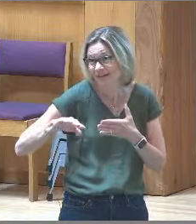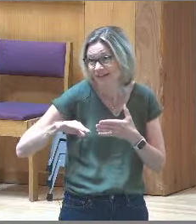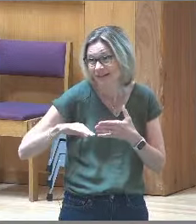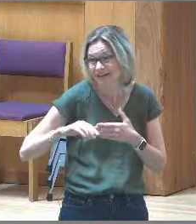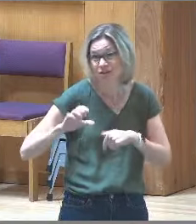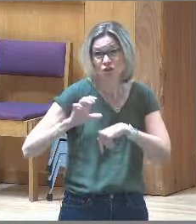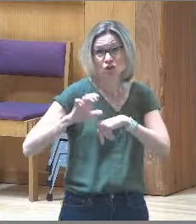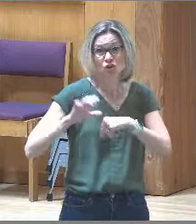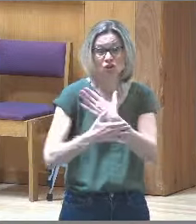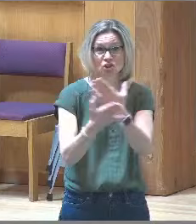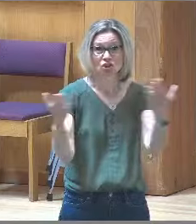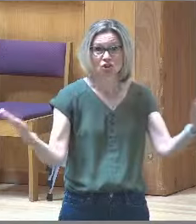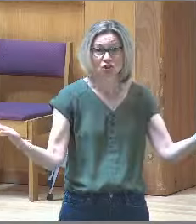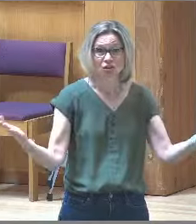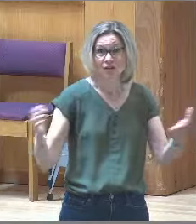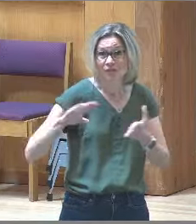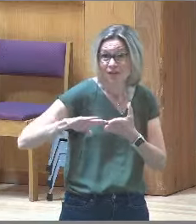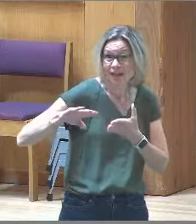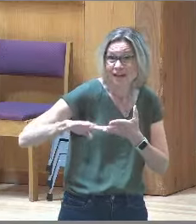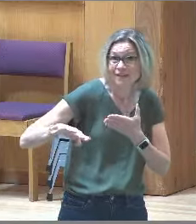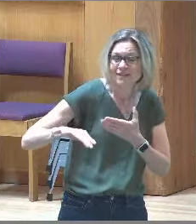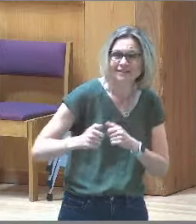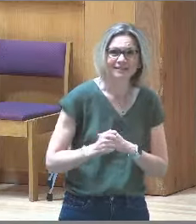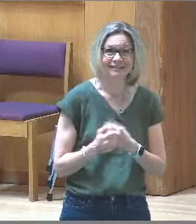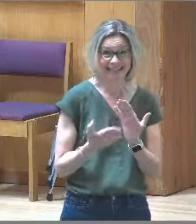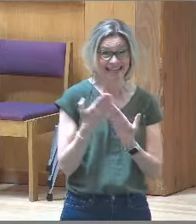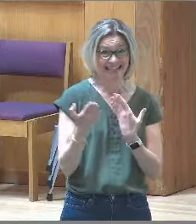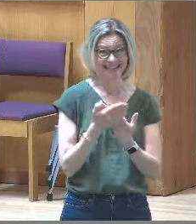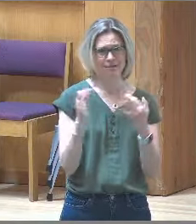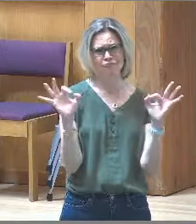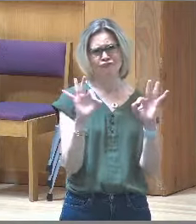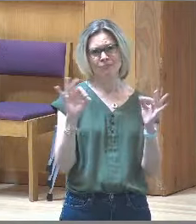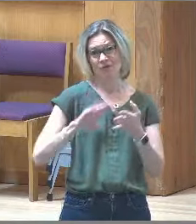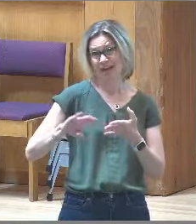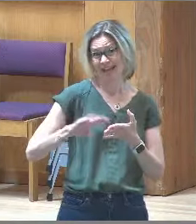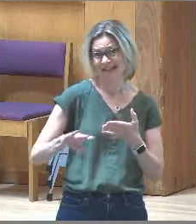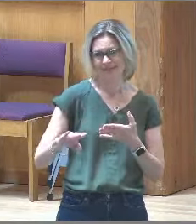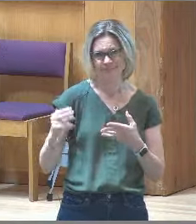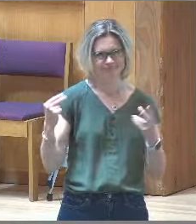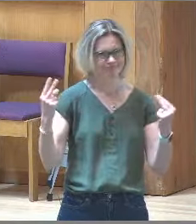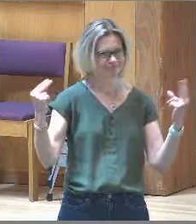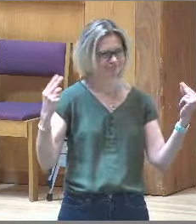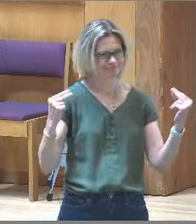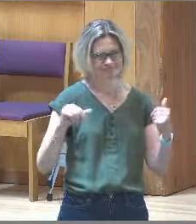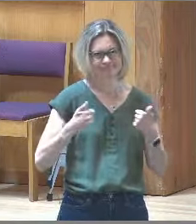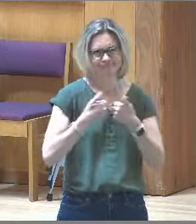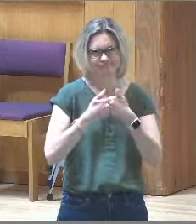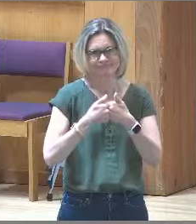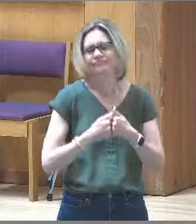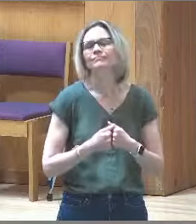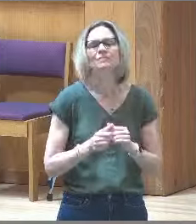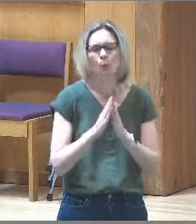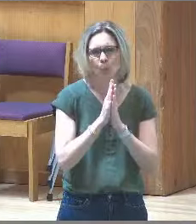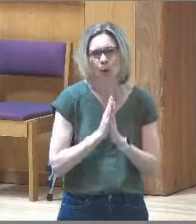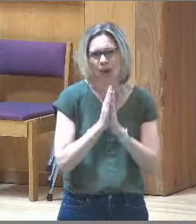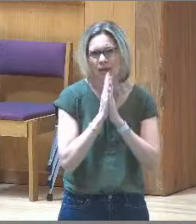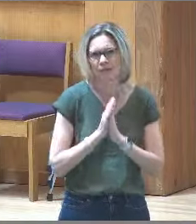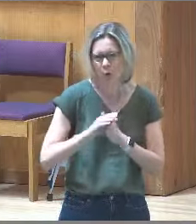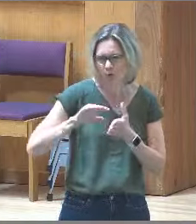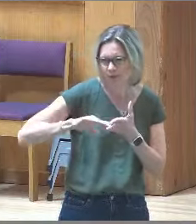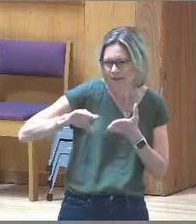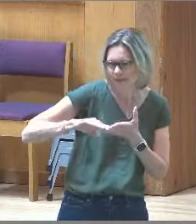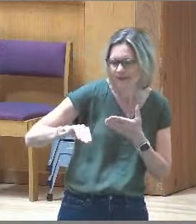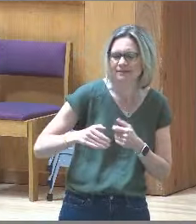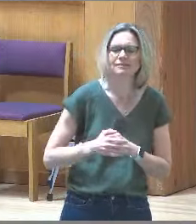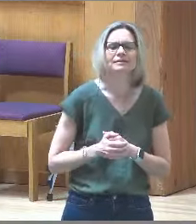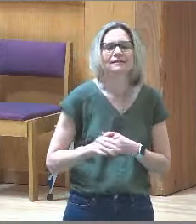forgive? Is this easy? Is easy to forgive? No, it's hard, right? So we need to pray for forgiveness. And the last thing